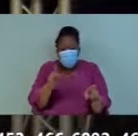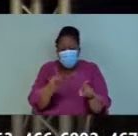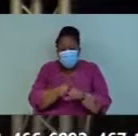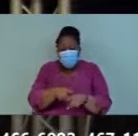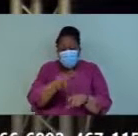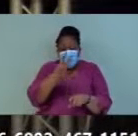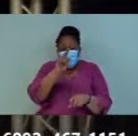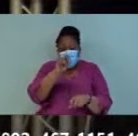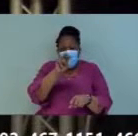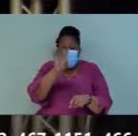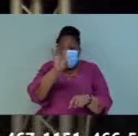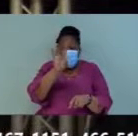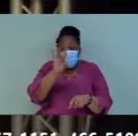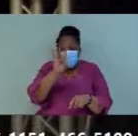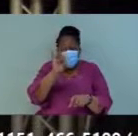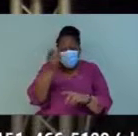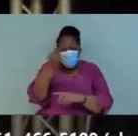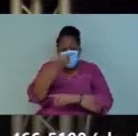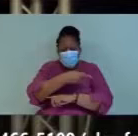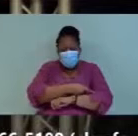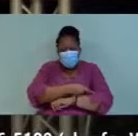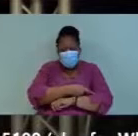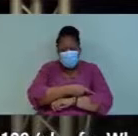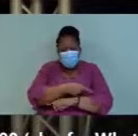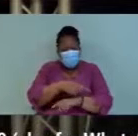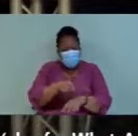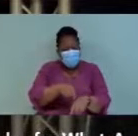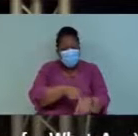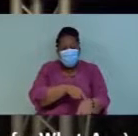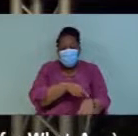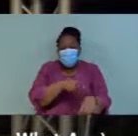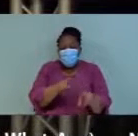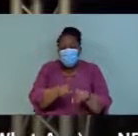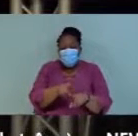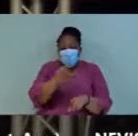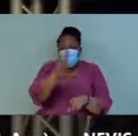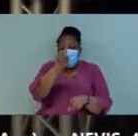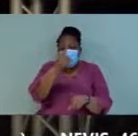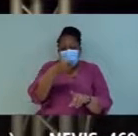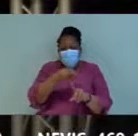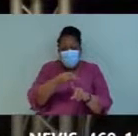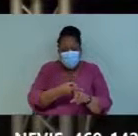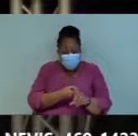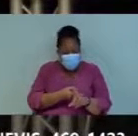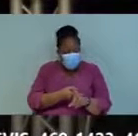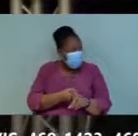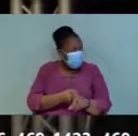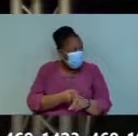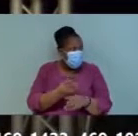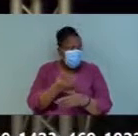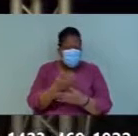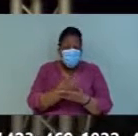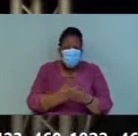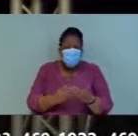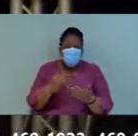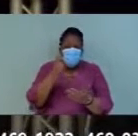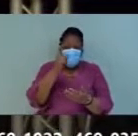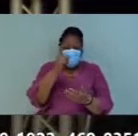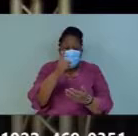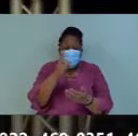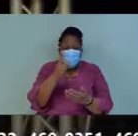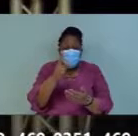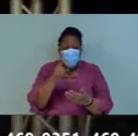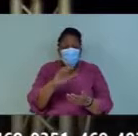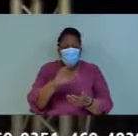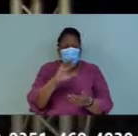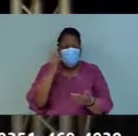only be referred to as recovered after two successful negative tests. While addressing a question posed by